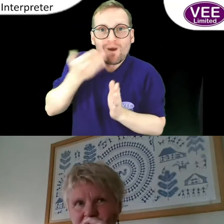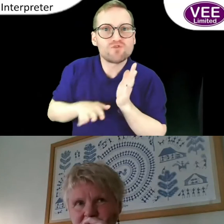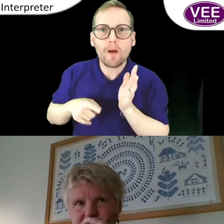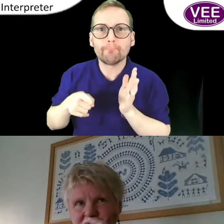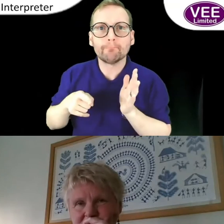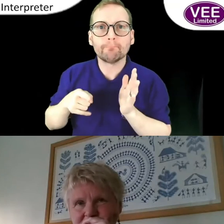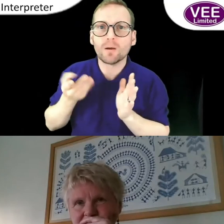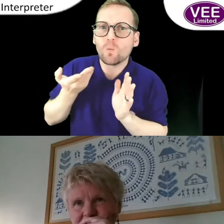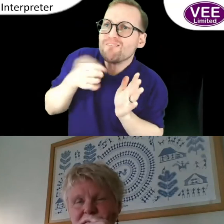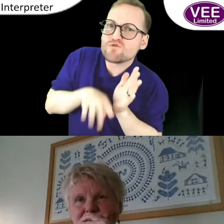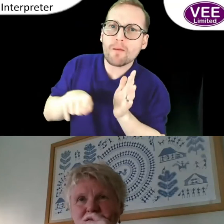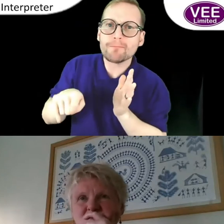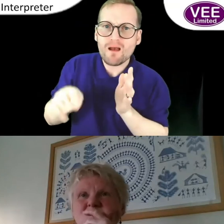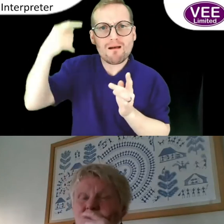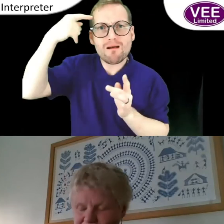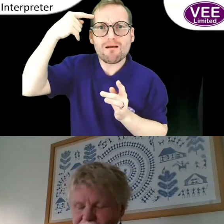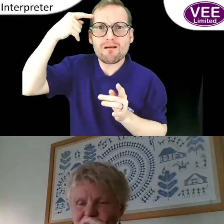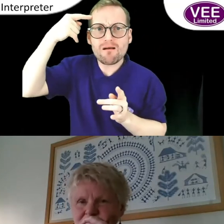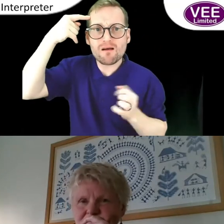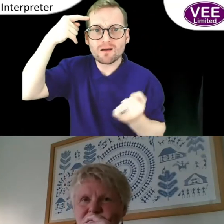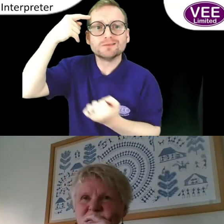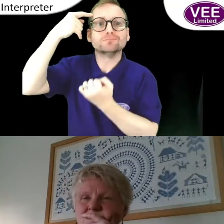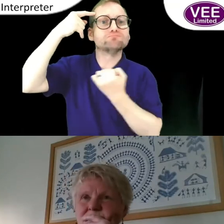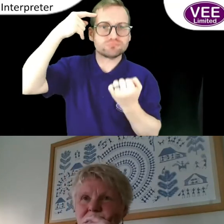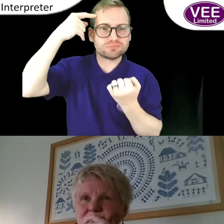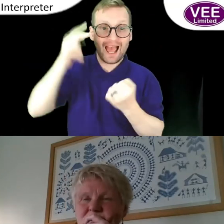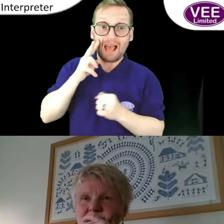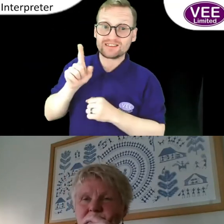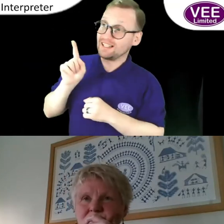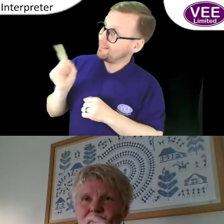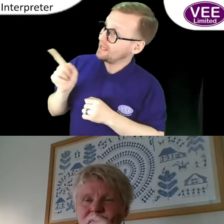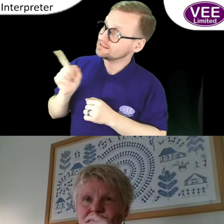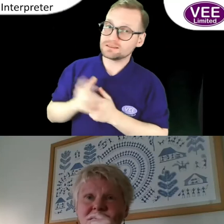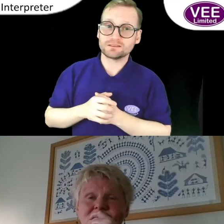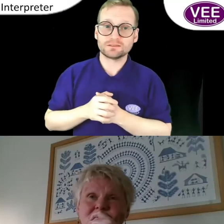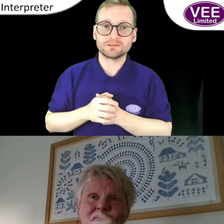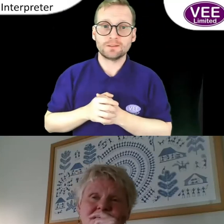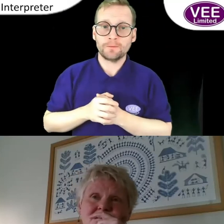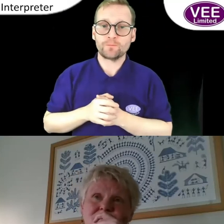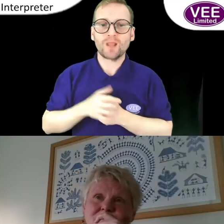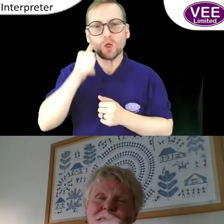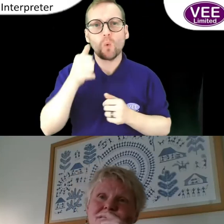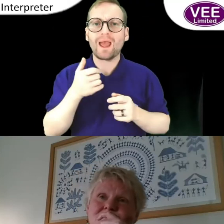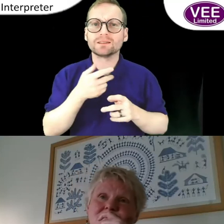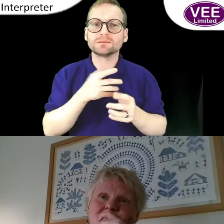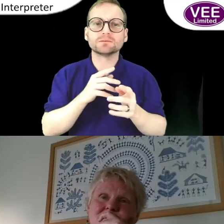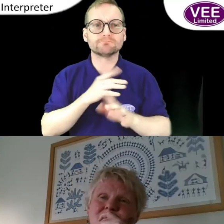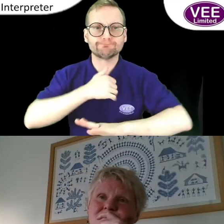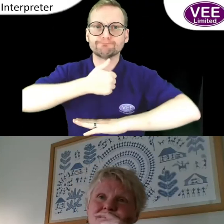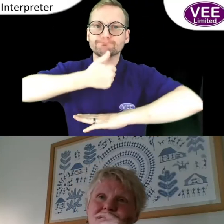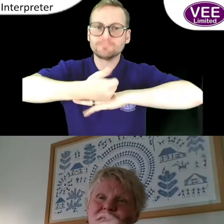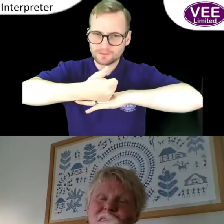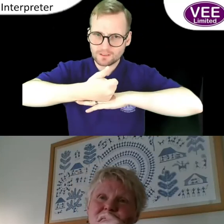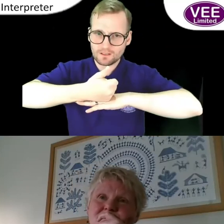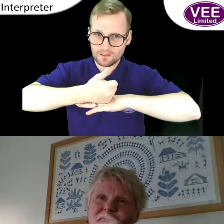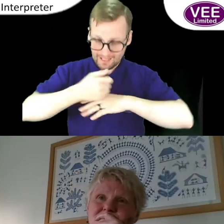it becomes much bigger than itself. I have seen it. And I remember actually when we were installing, that I really thought it